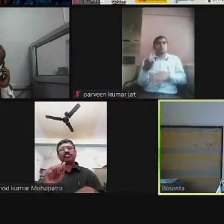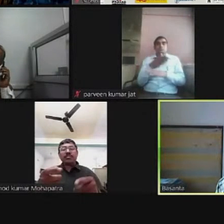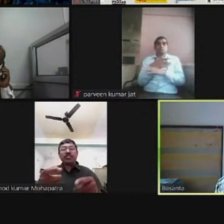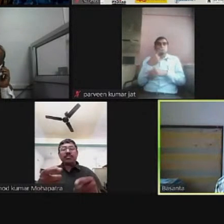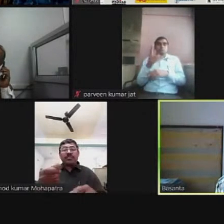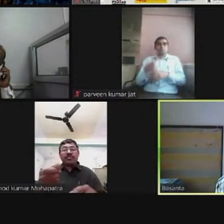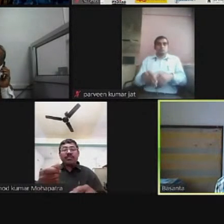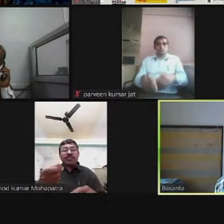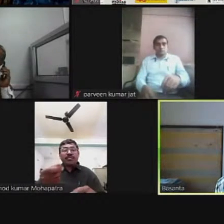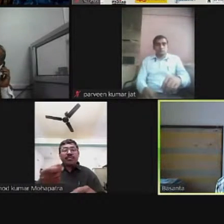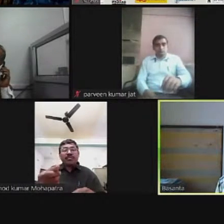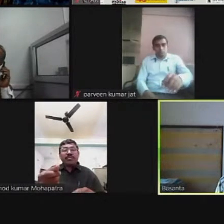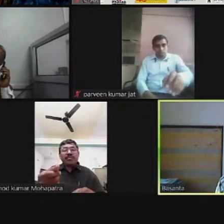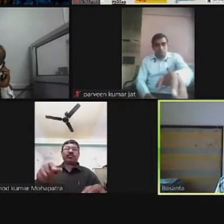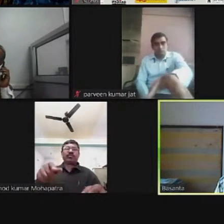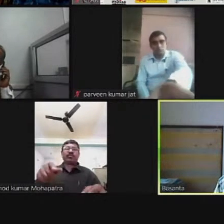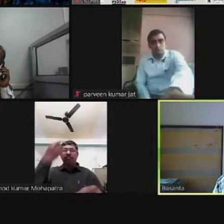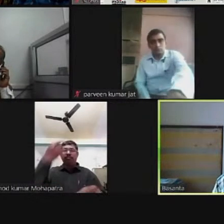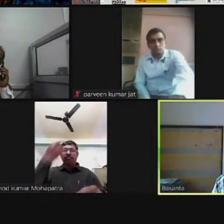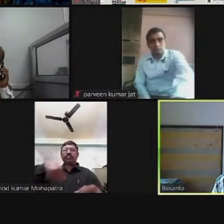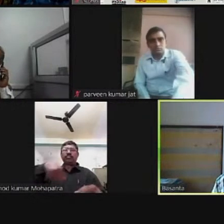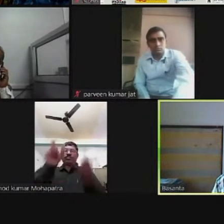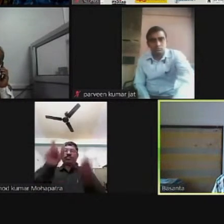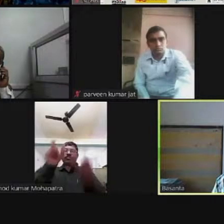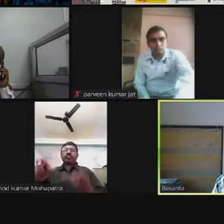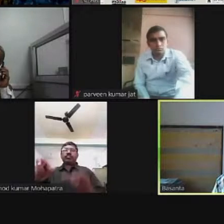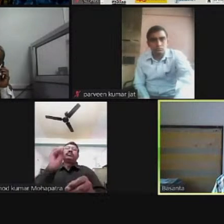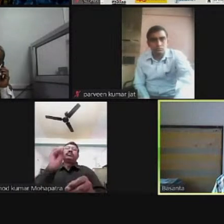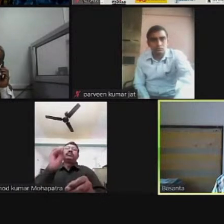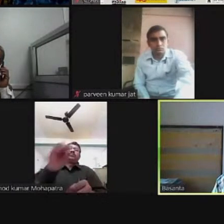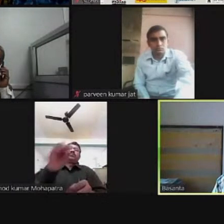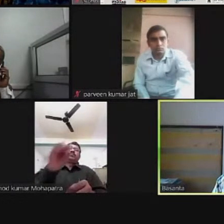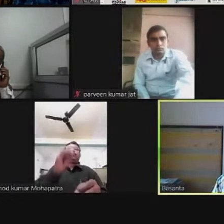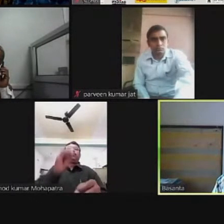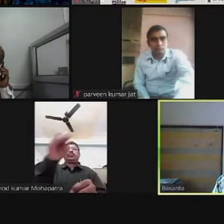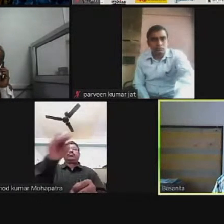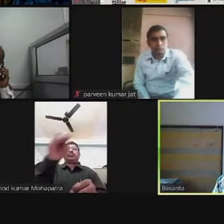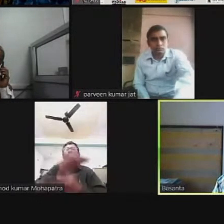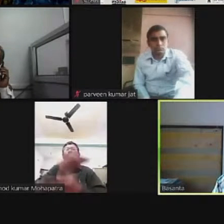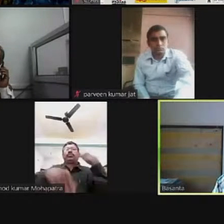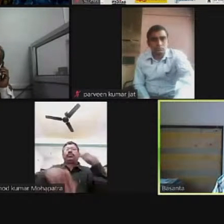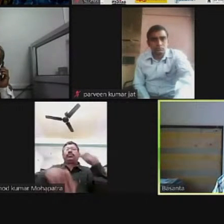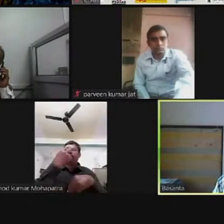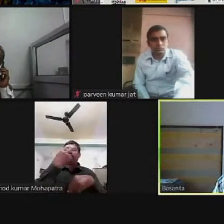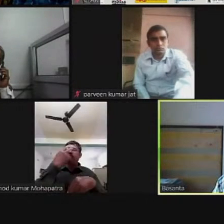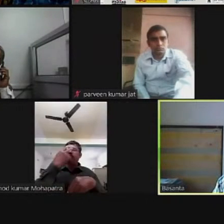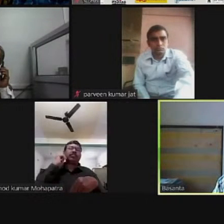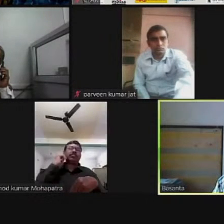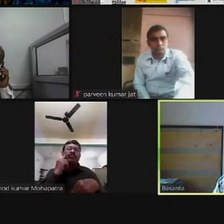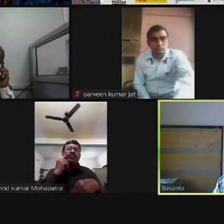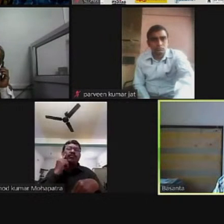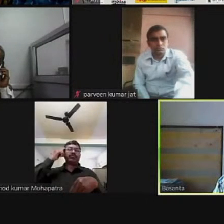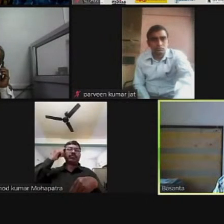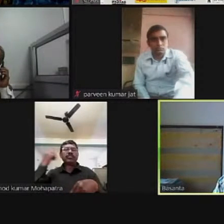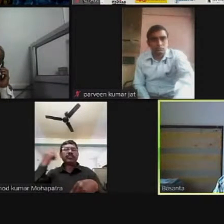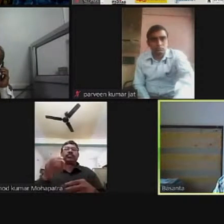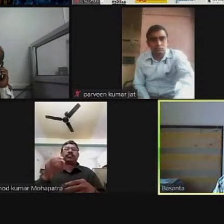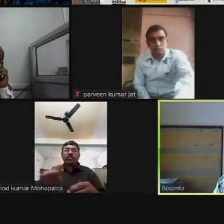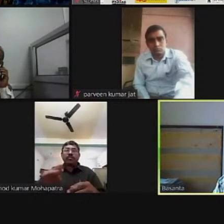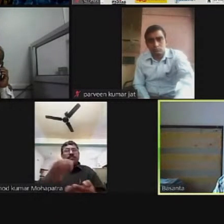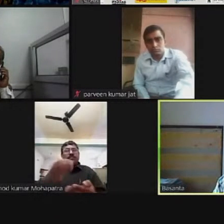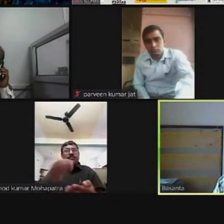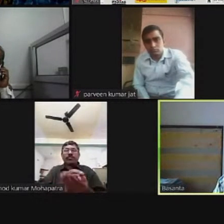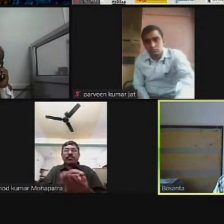so, so we have the necessary money for it, and they should have access to it. So the first point is that if we have the budget,